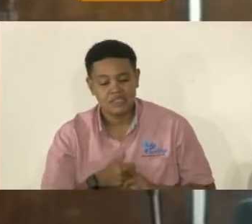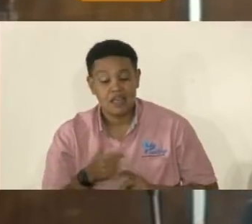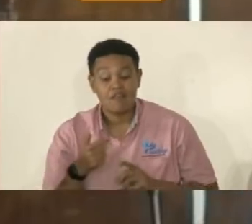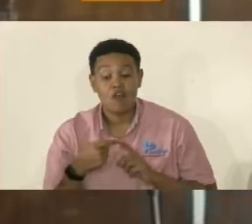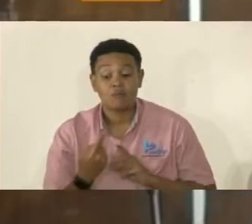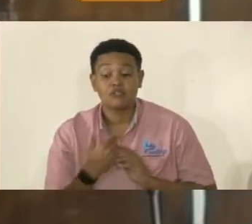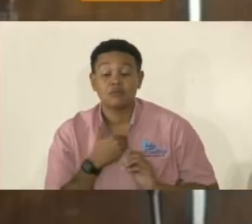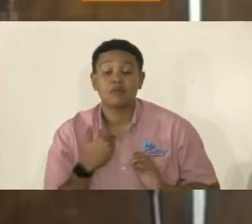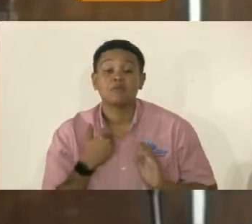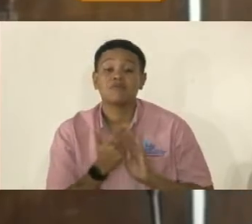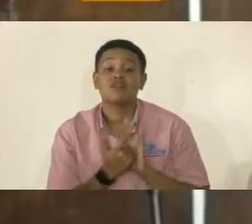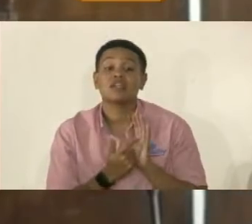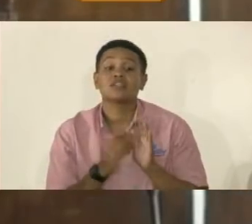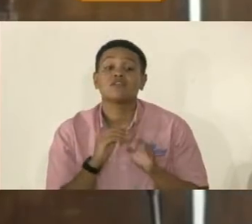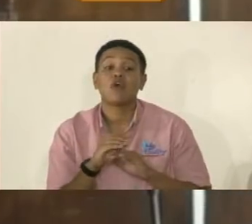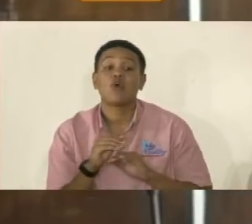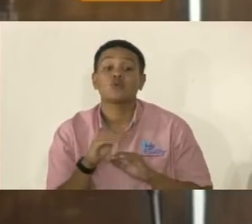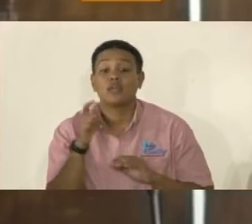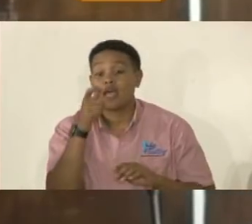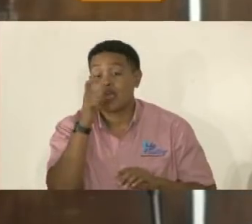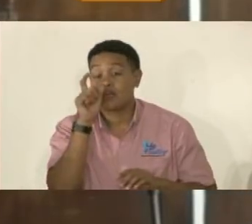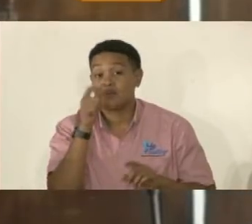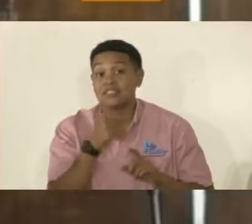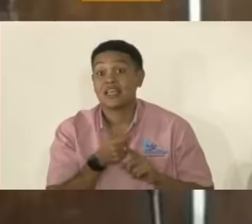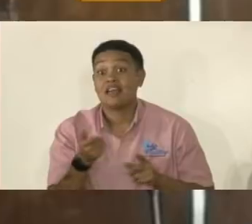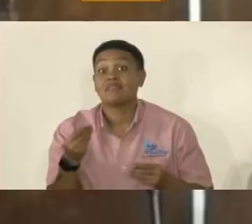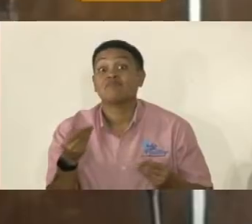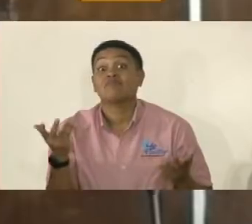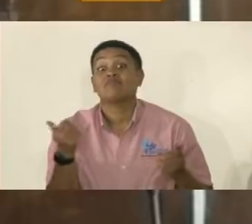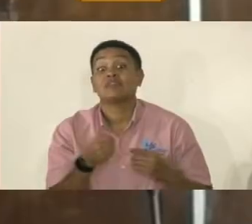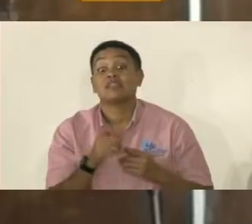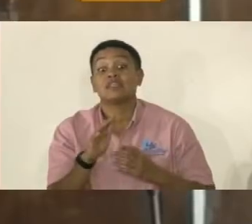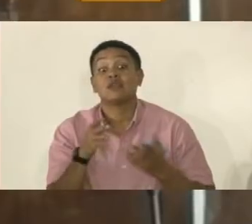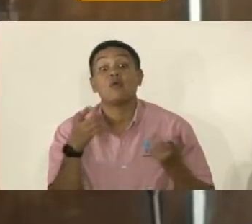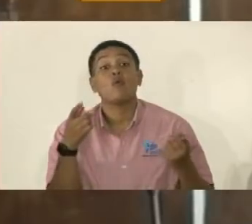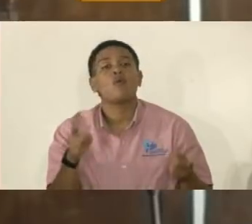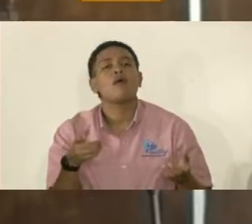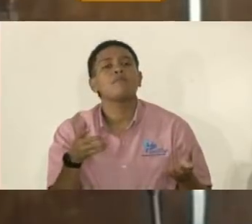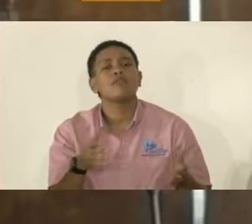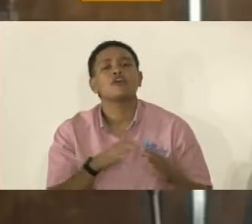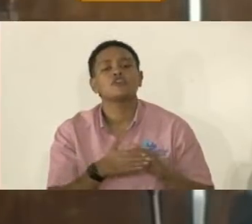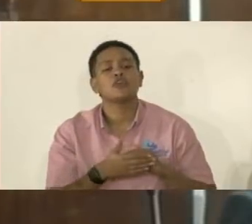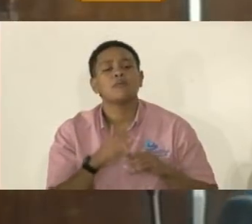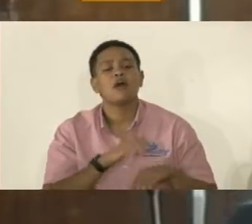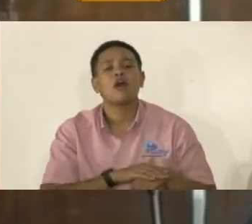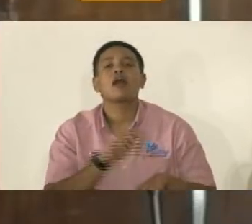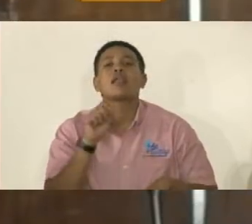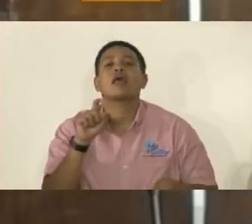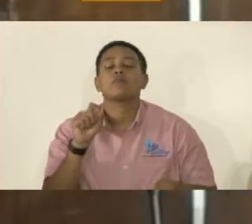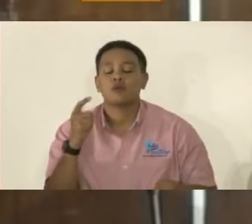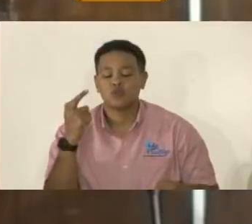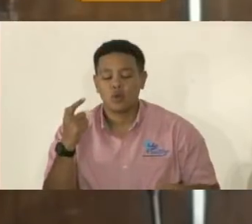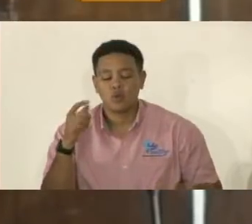Council, Edward Siaga, delivered in the State of the Nation debate on April 21st,